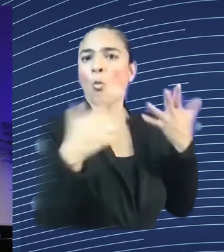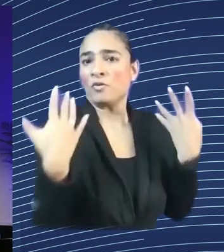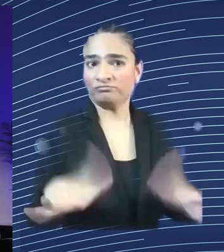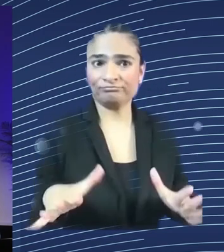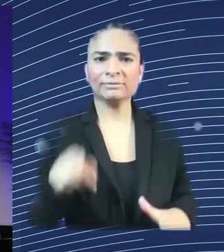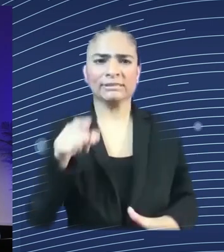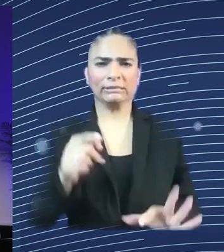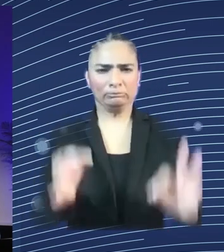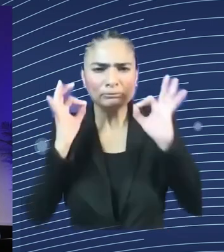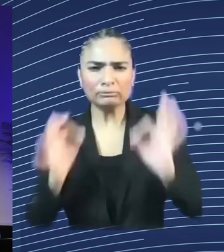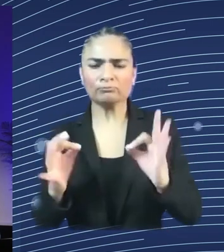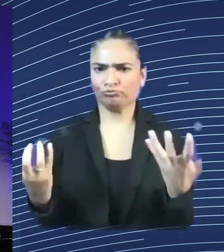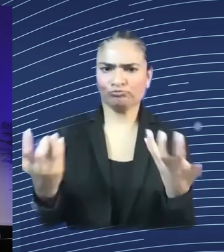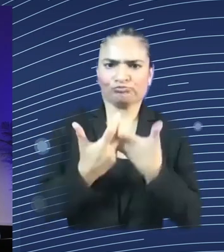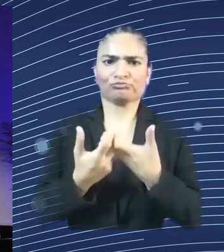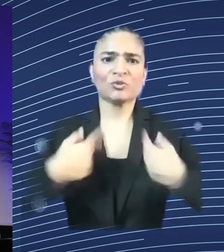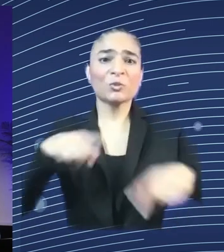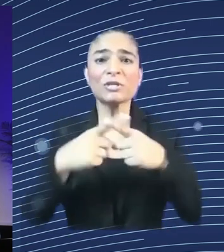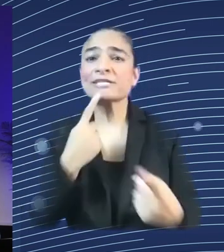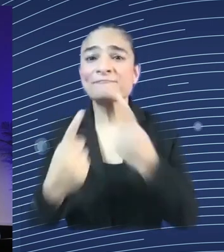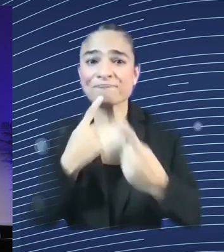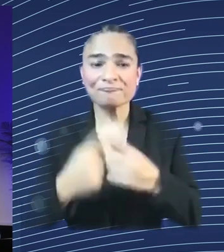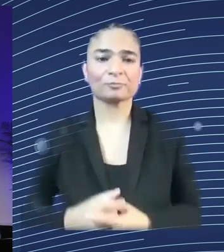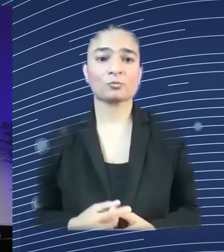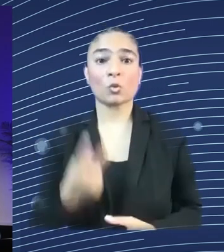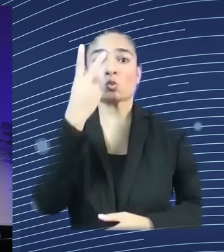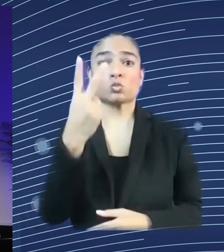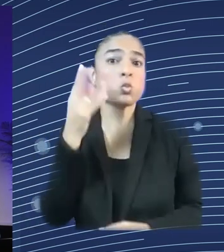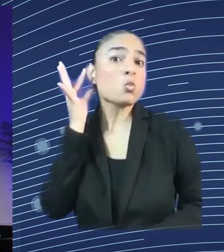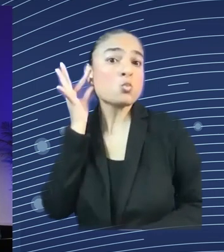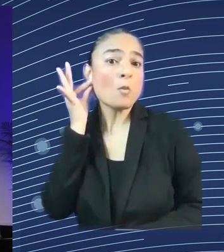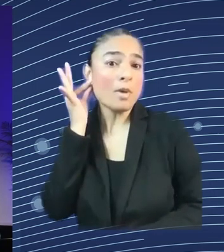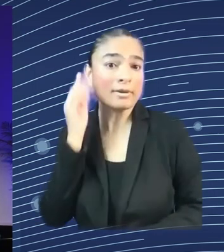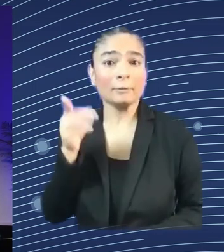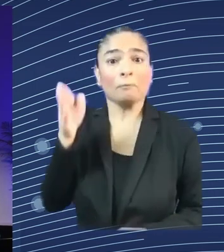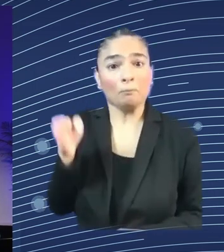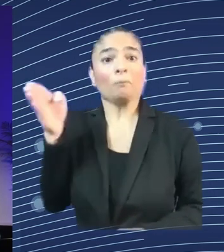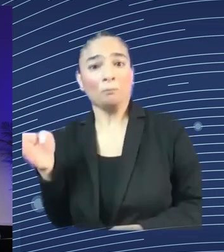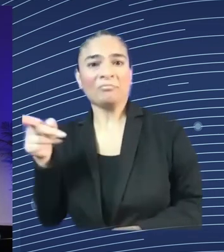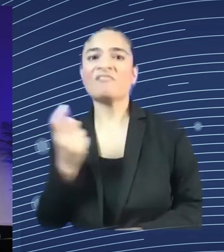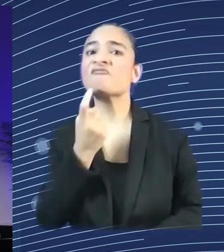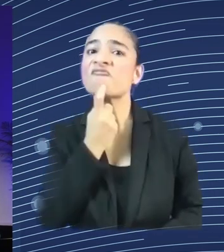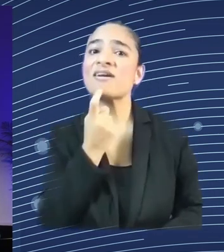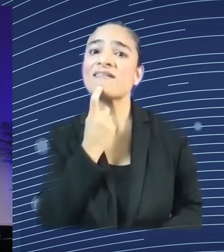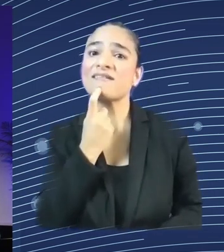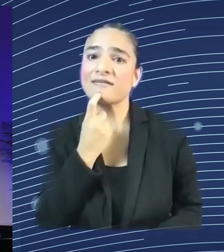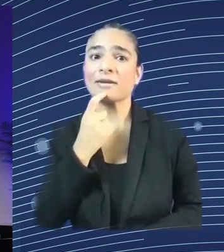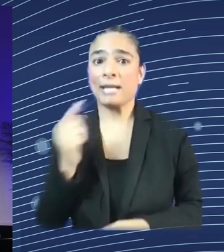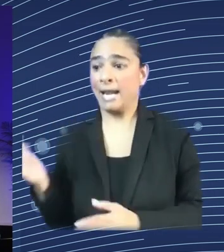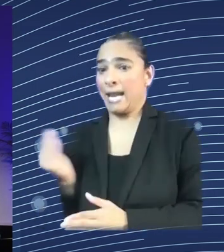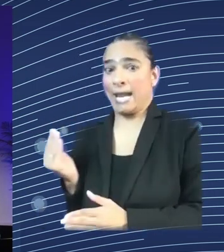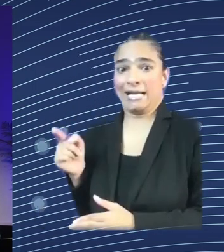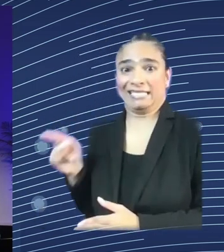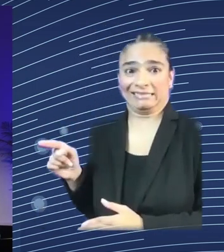And sitting next to her is Maria-Lisa Hironen. She has a doctorate in economics and is also a nurse. And at this moment, they are